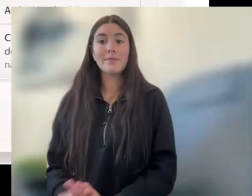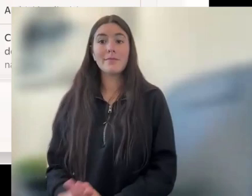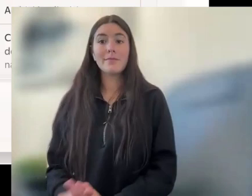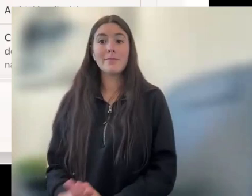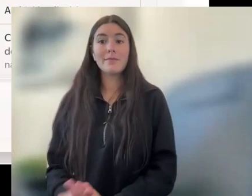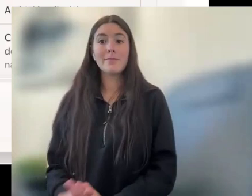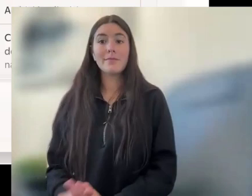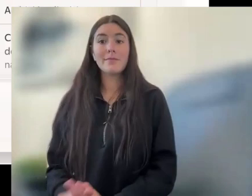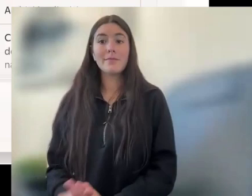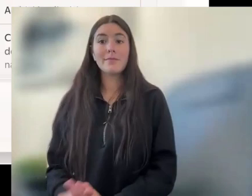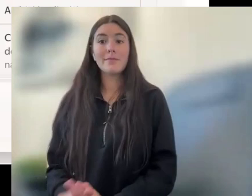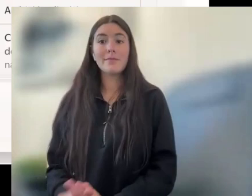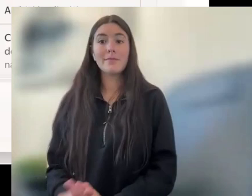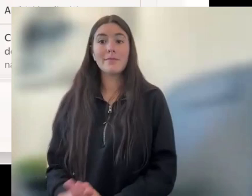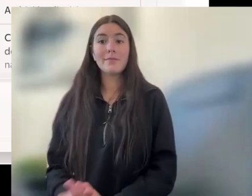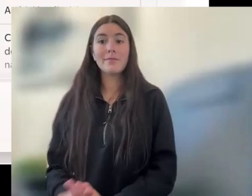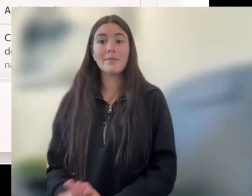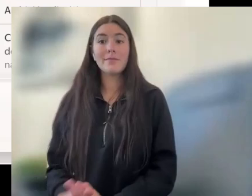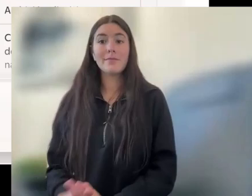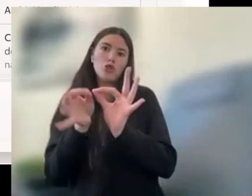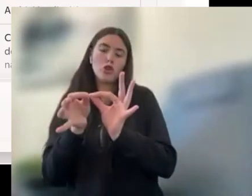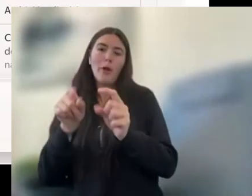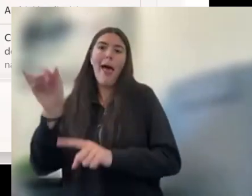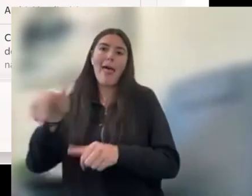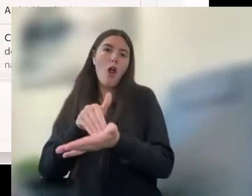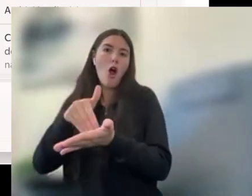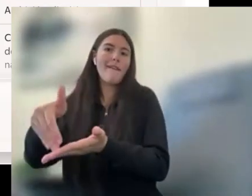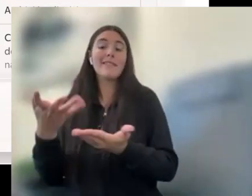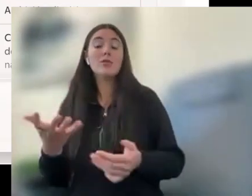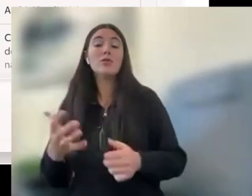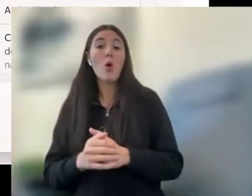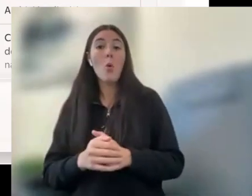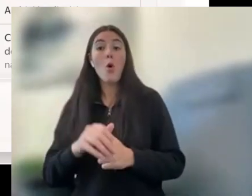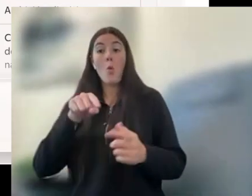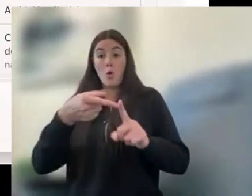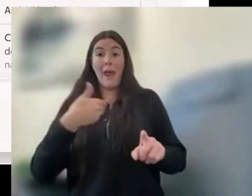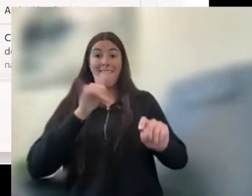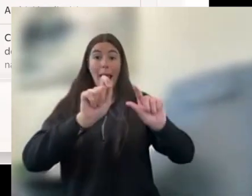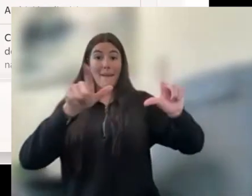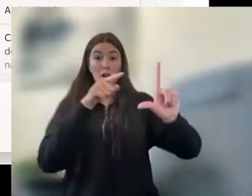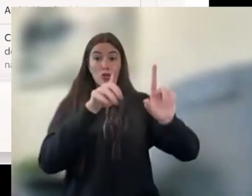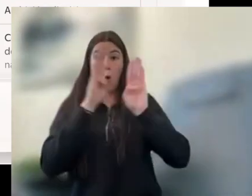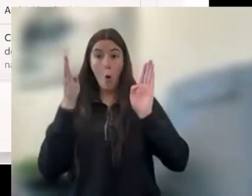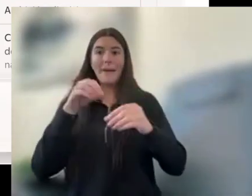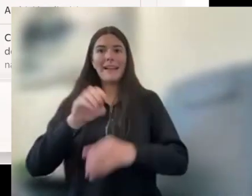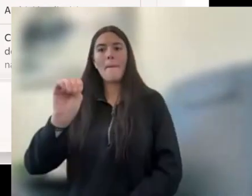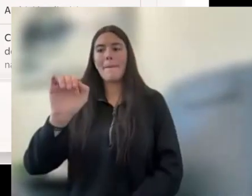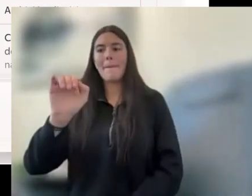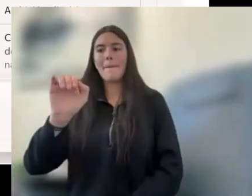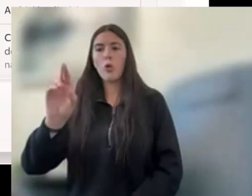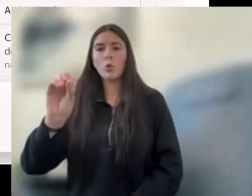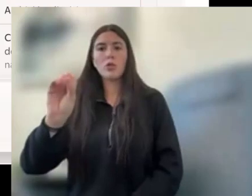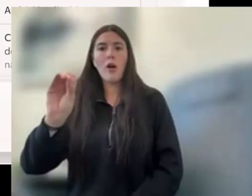a lot about. And so this page, when you have that page open in Microsoft Edge